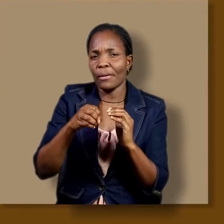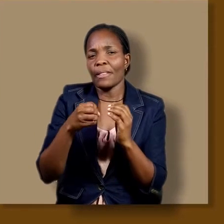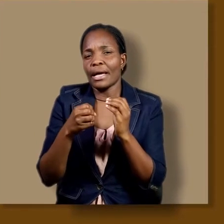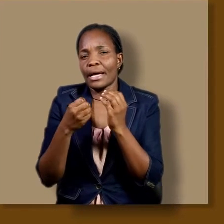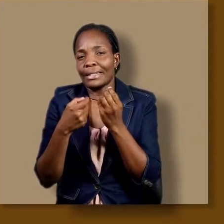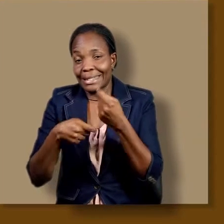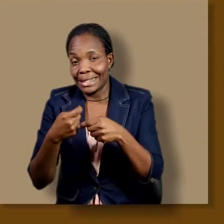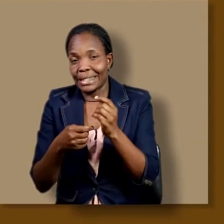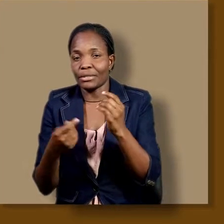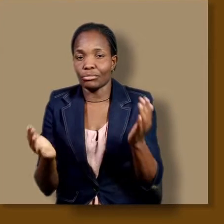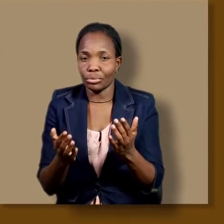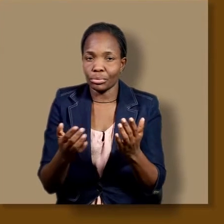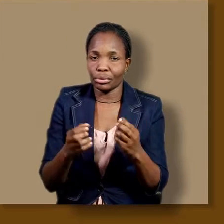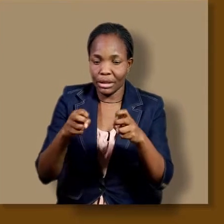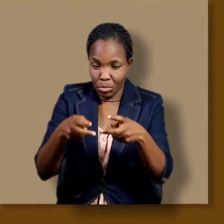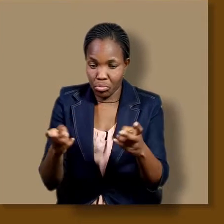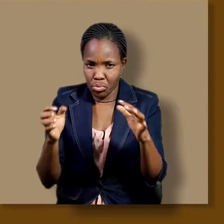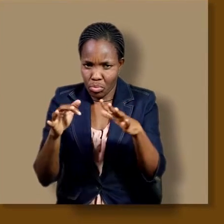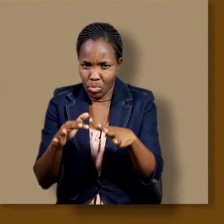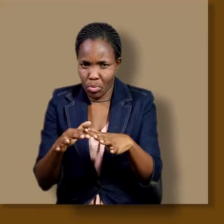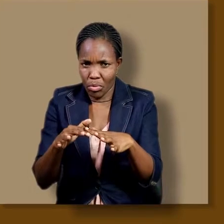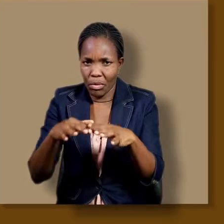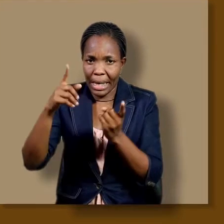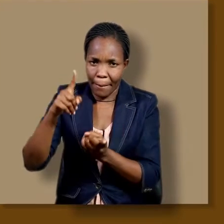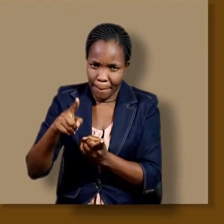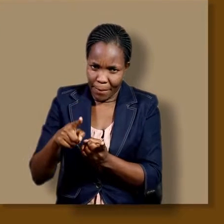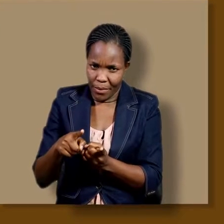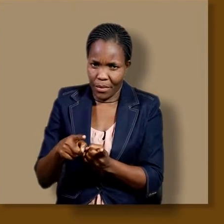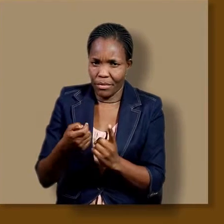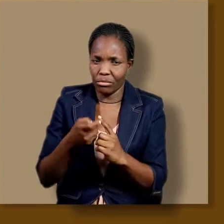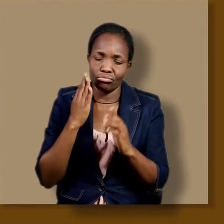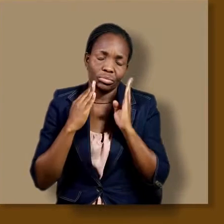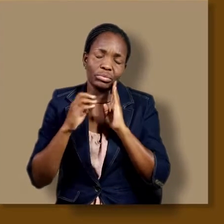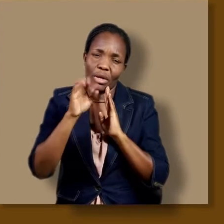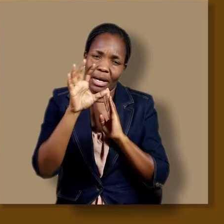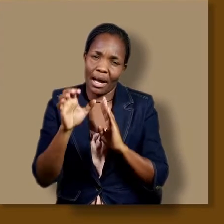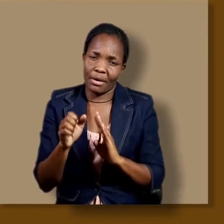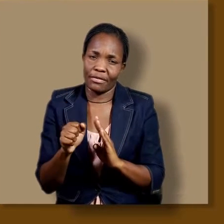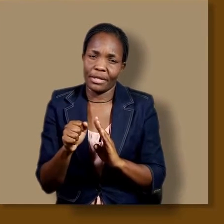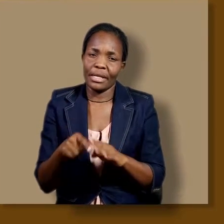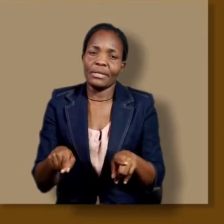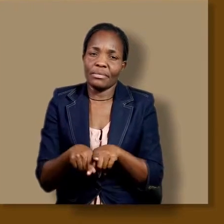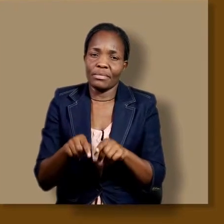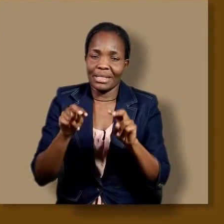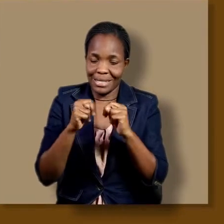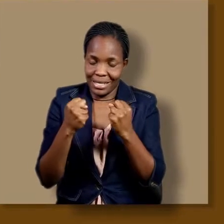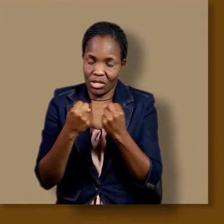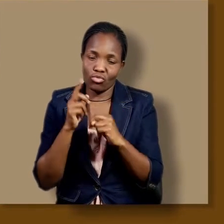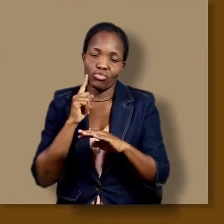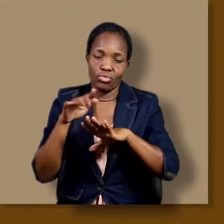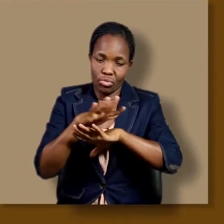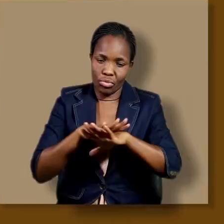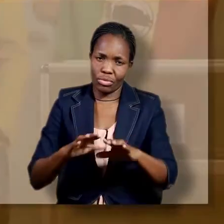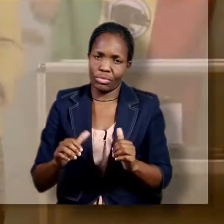promotion, conventions on the elimination of mercenarism in Africa, and for conservation of nature and natural